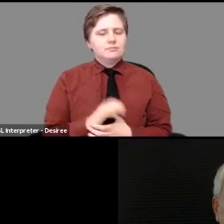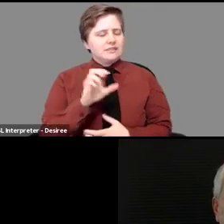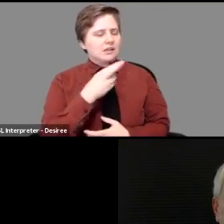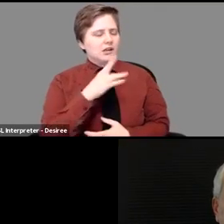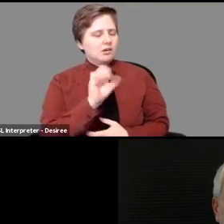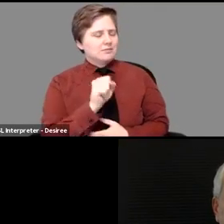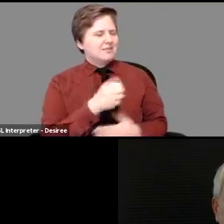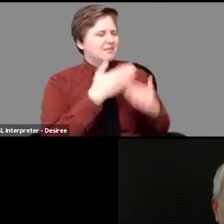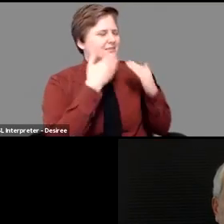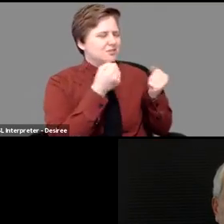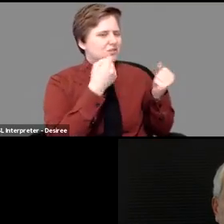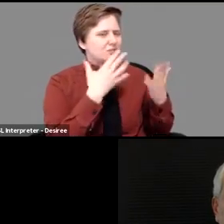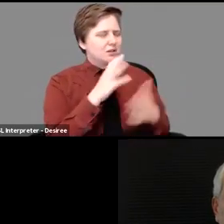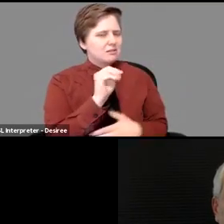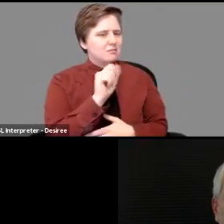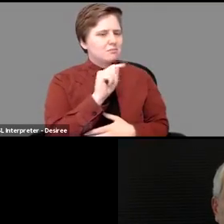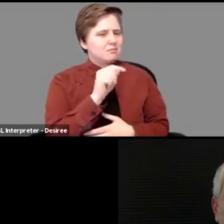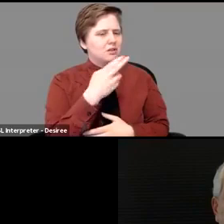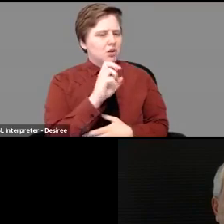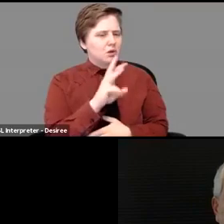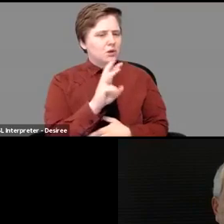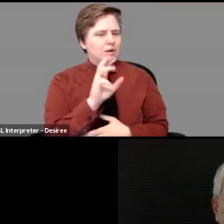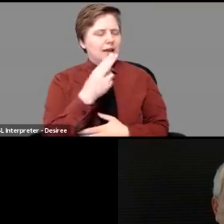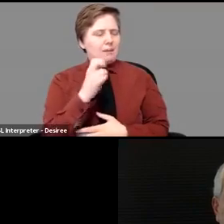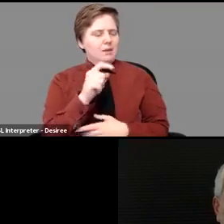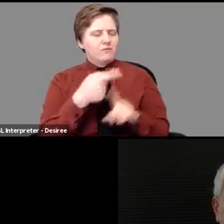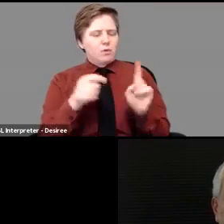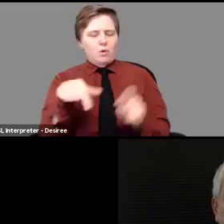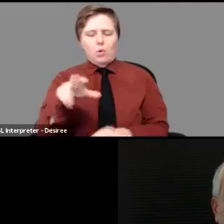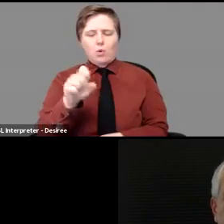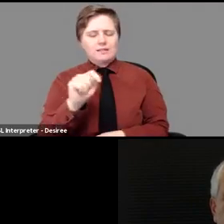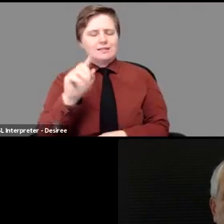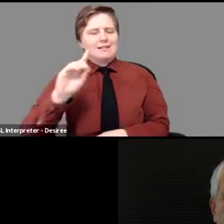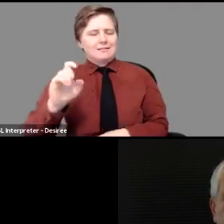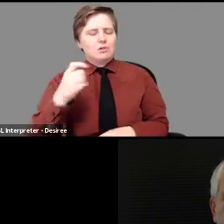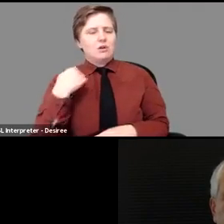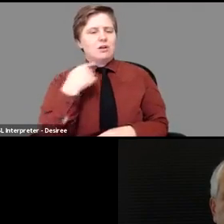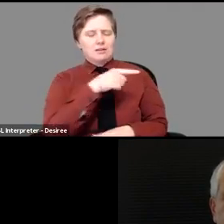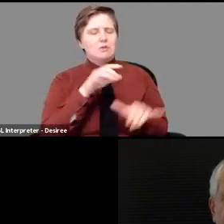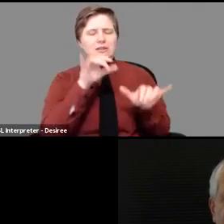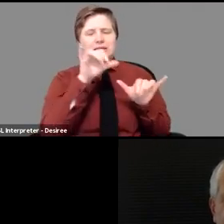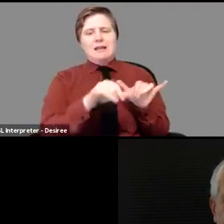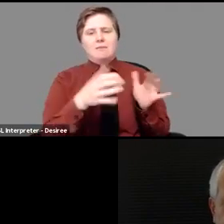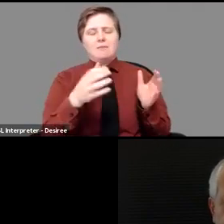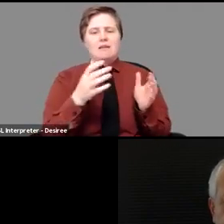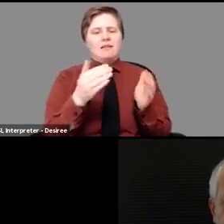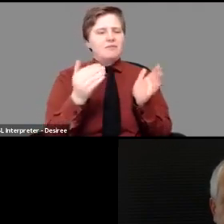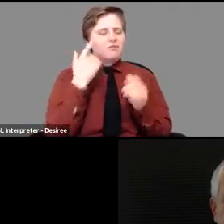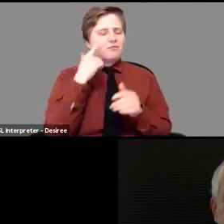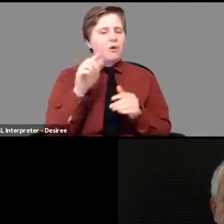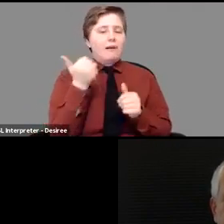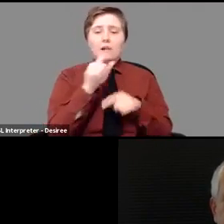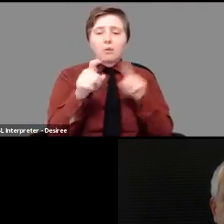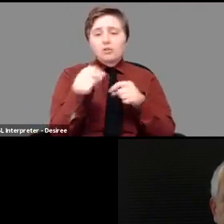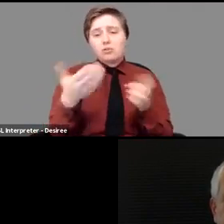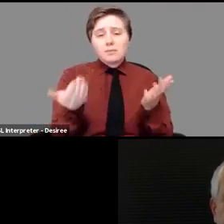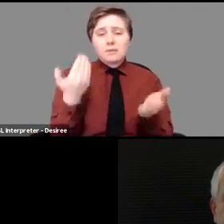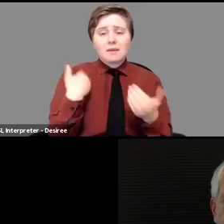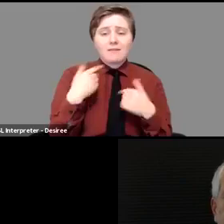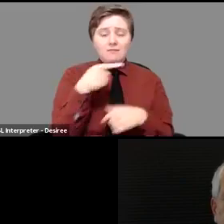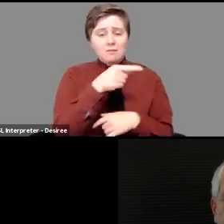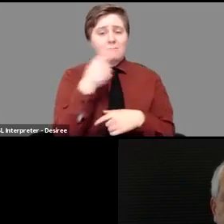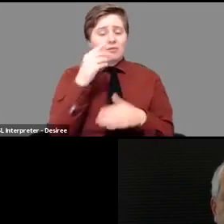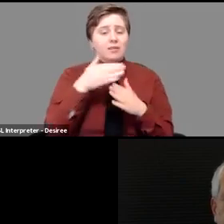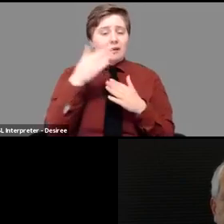Thank you so much, Matthew Hamlin from Quest Diagnostics, and Matthew will graciously stick around for any questions that you might have of